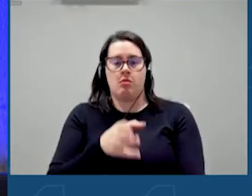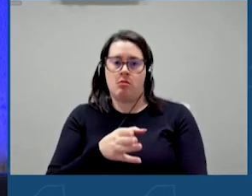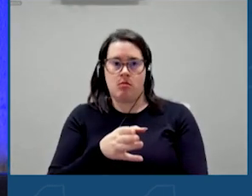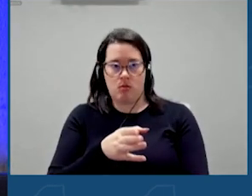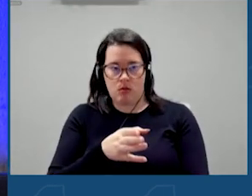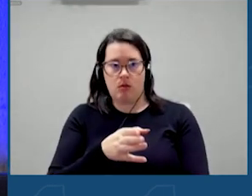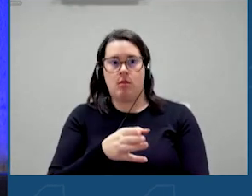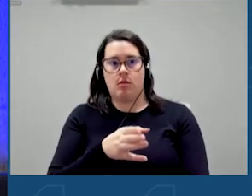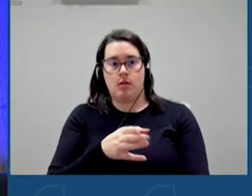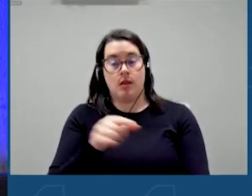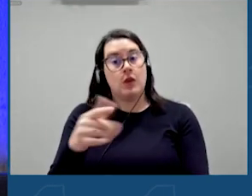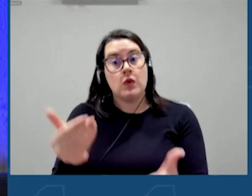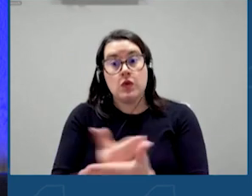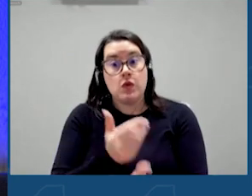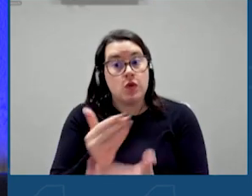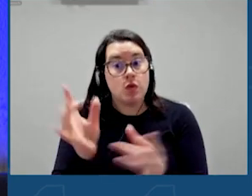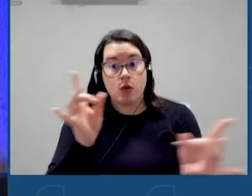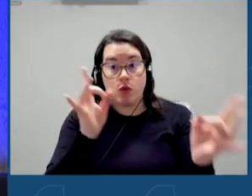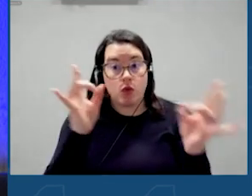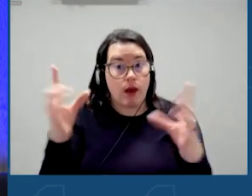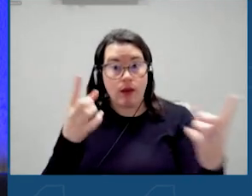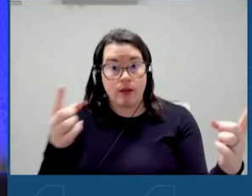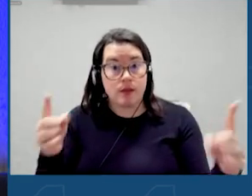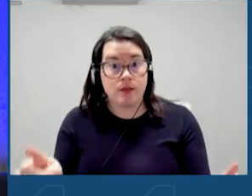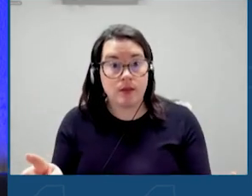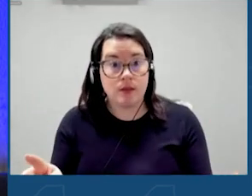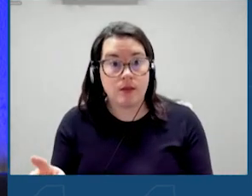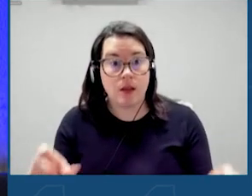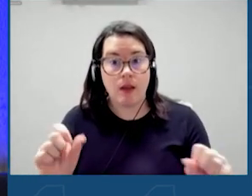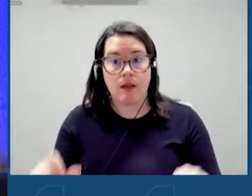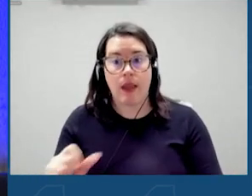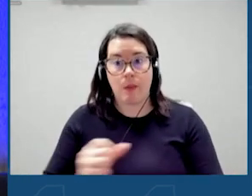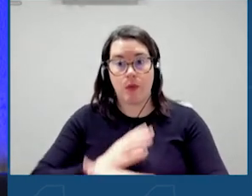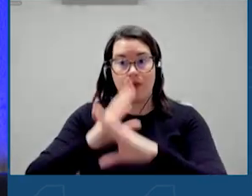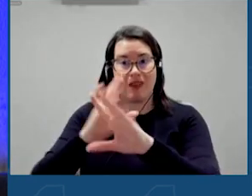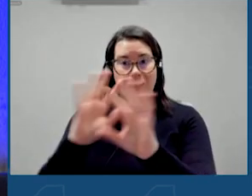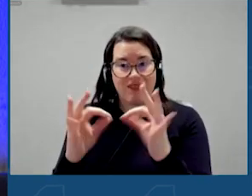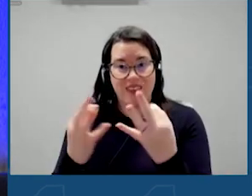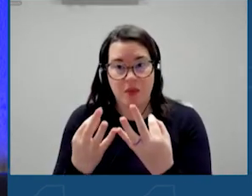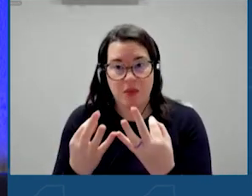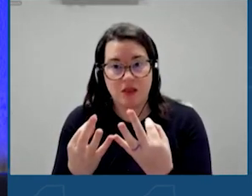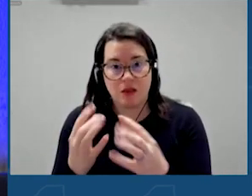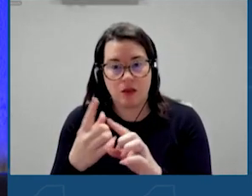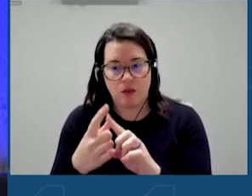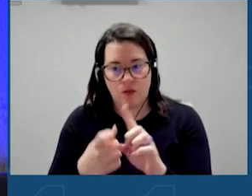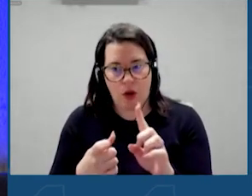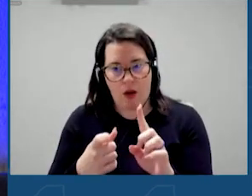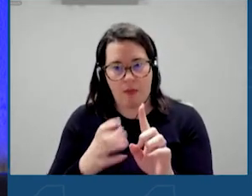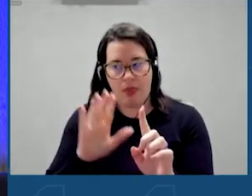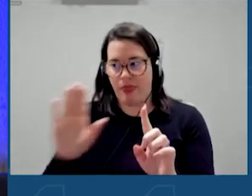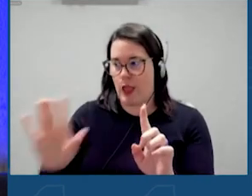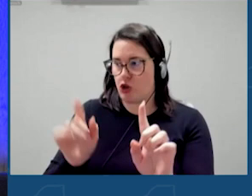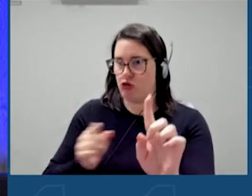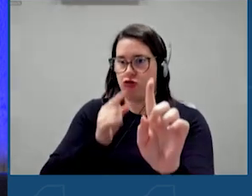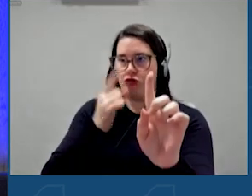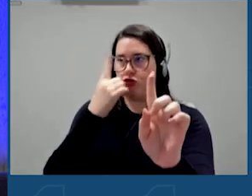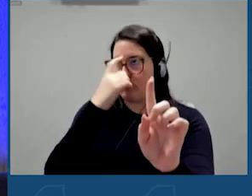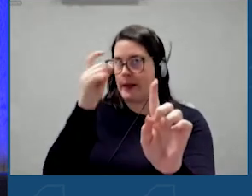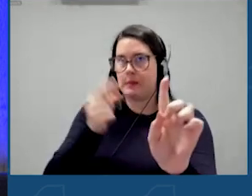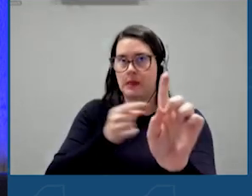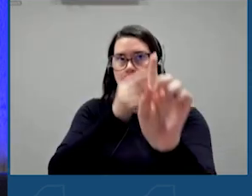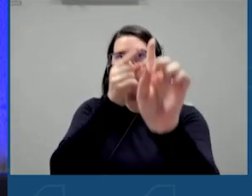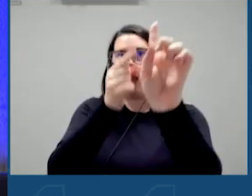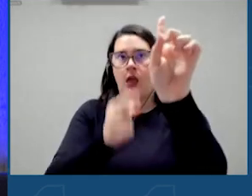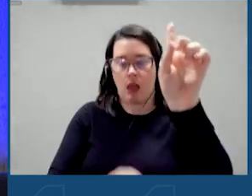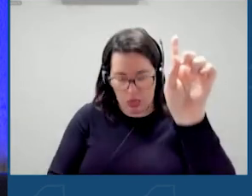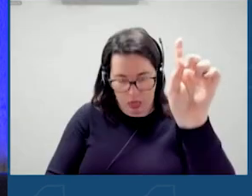this new crisis could potentially block families from achieving their dreams or forcing them to go